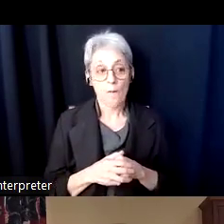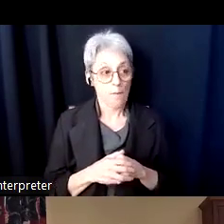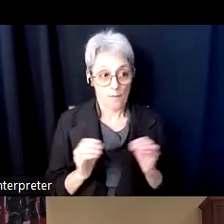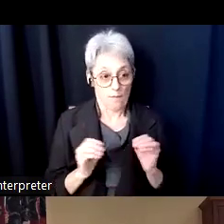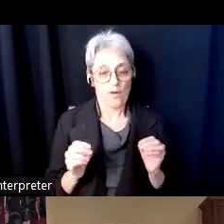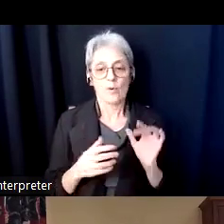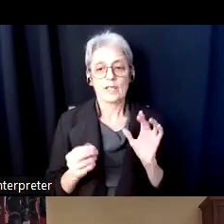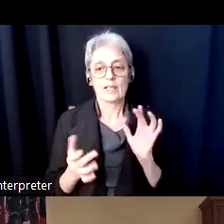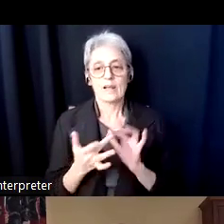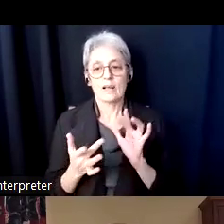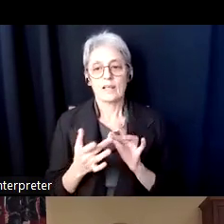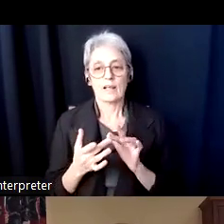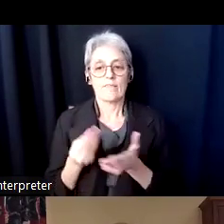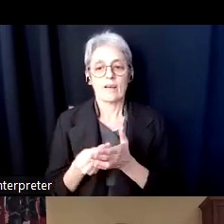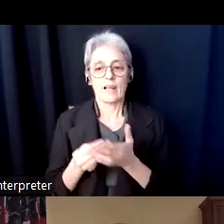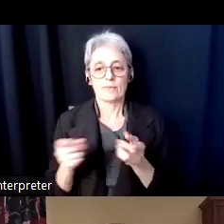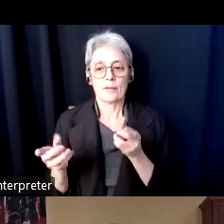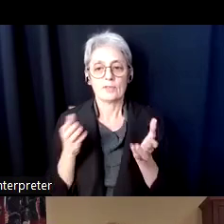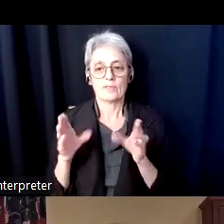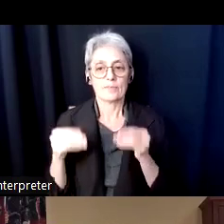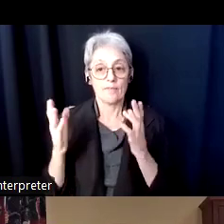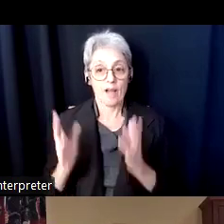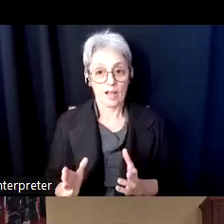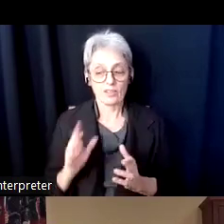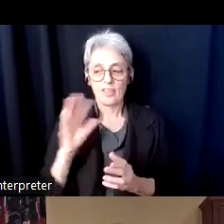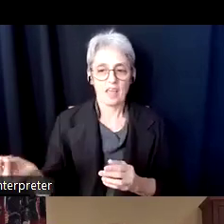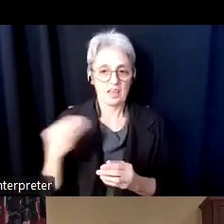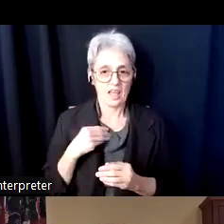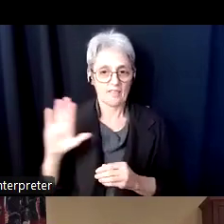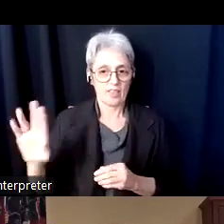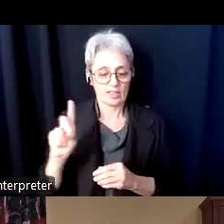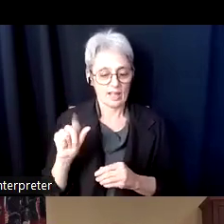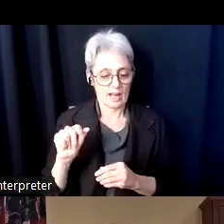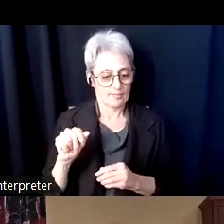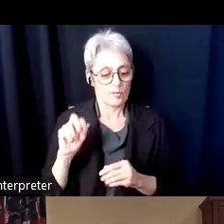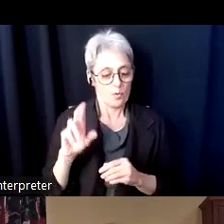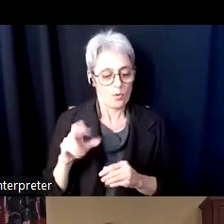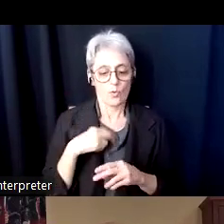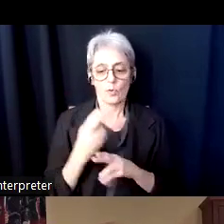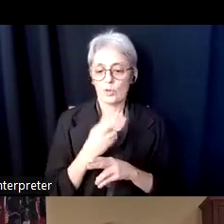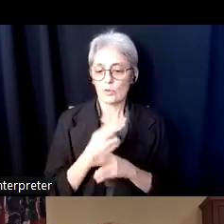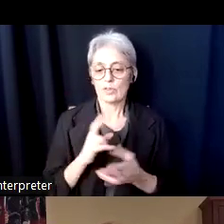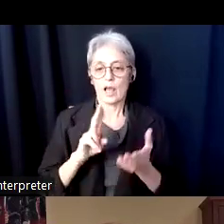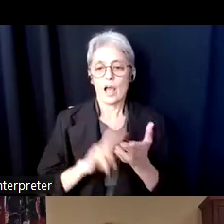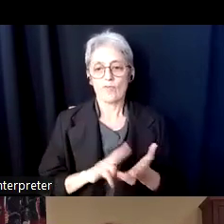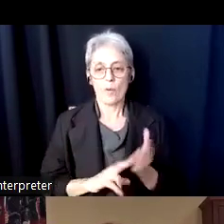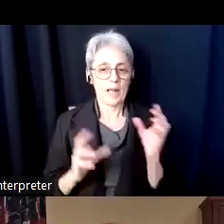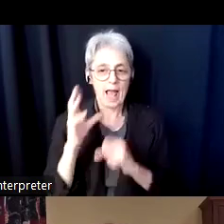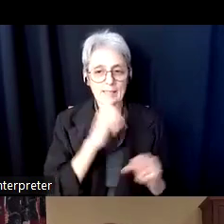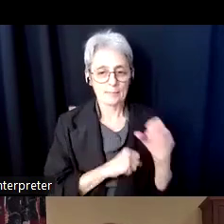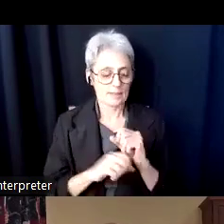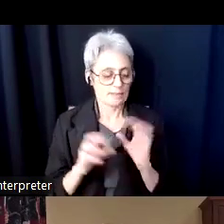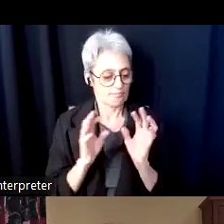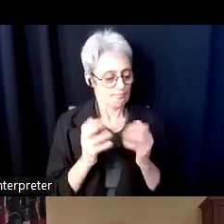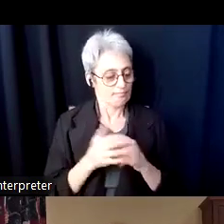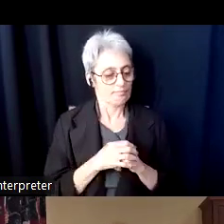management services providers to provide that data, or we used enrollment estimates that are often included in Medicaid